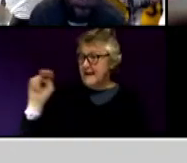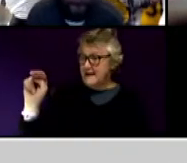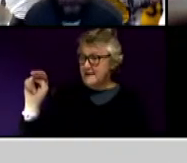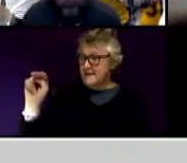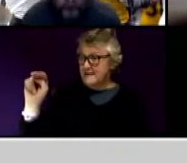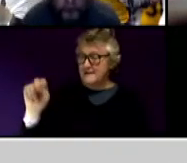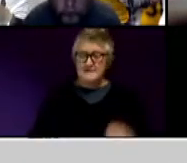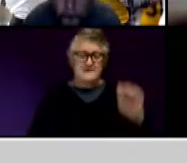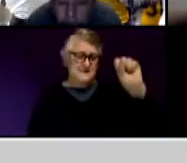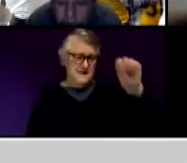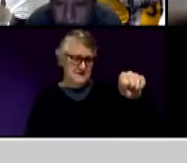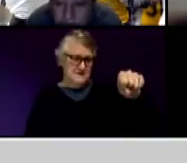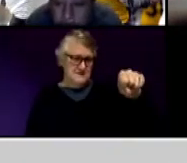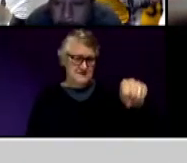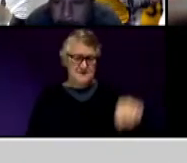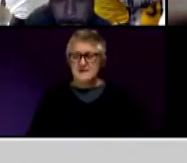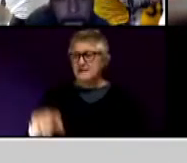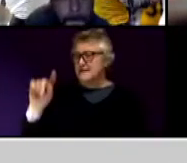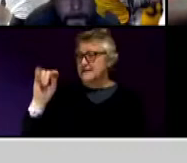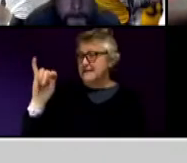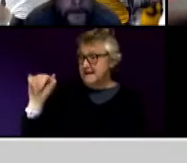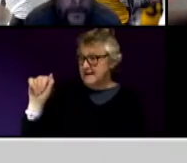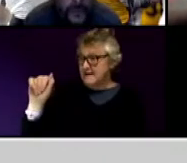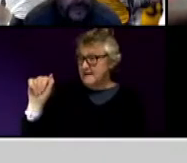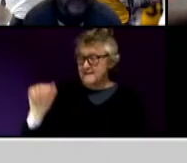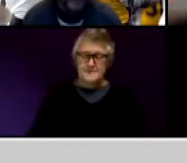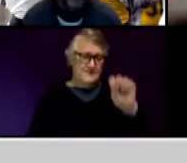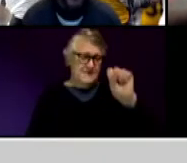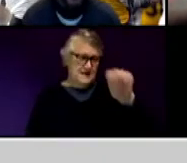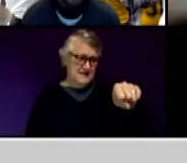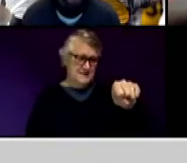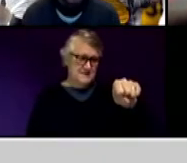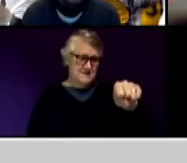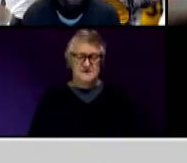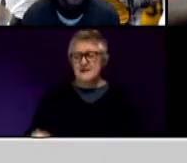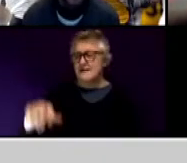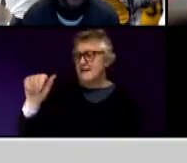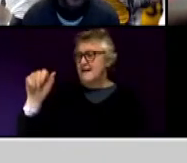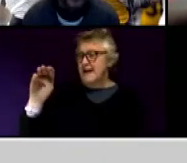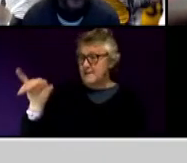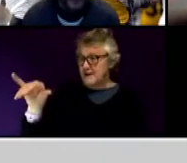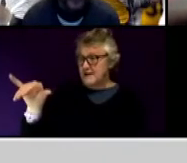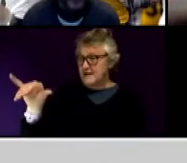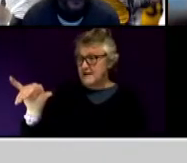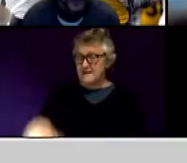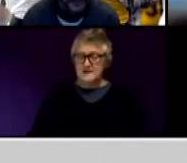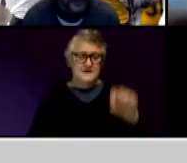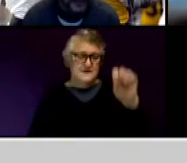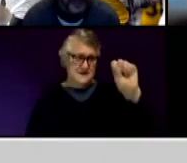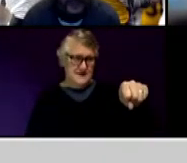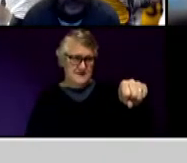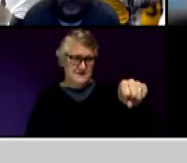Aye. Tia. Aye. Amy. Aye.